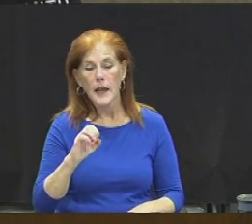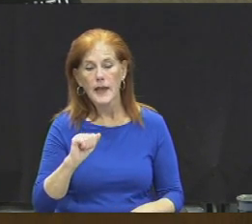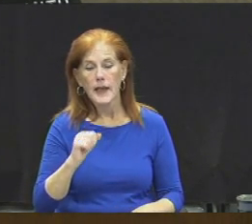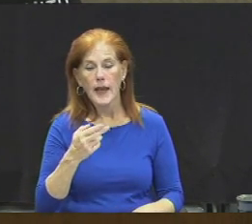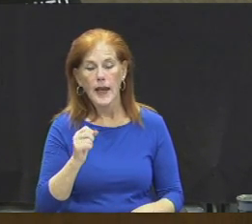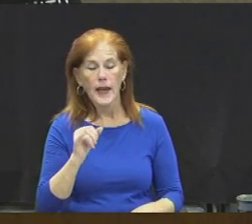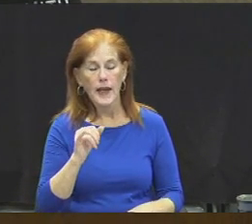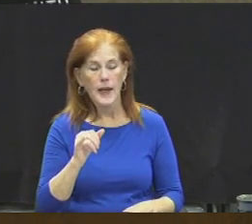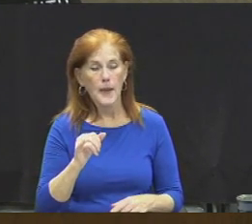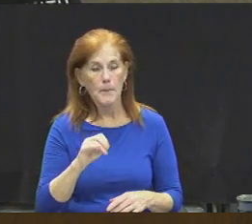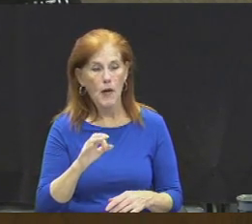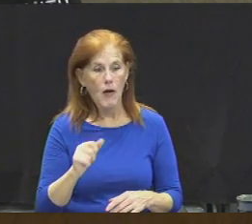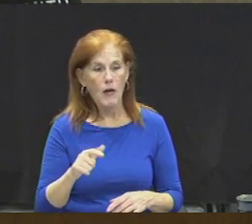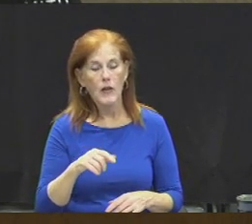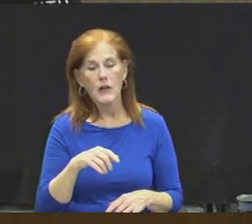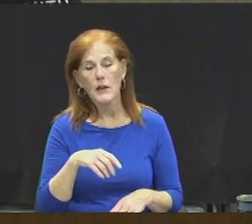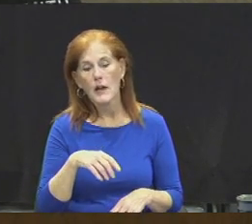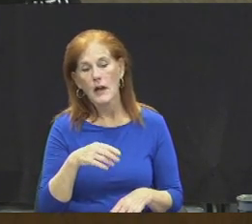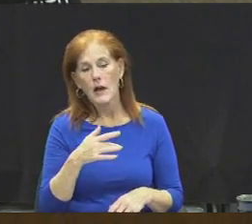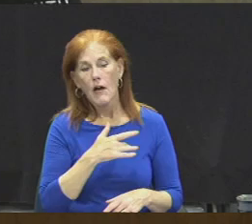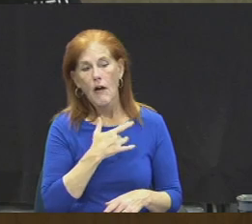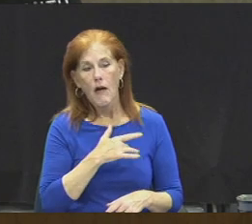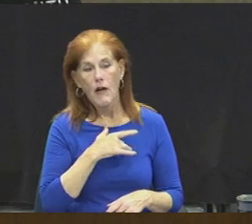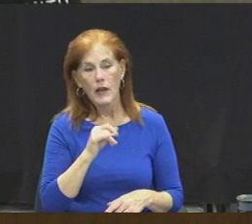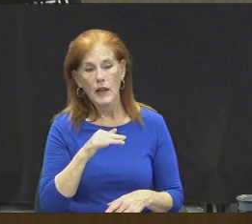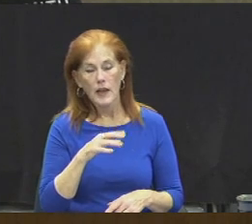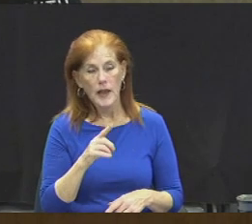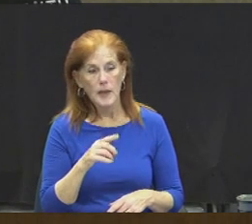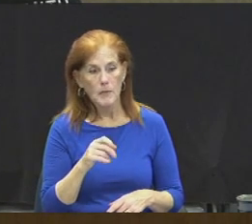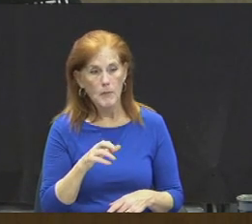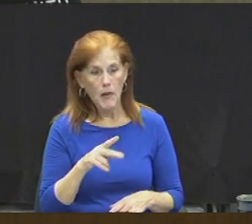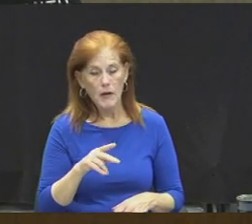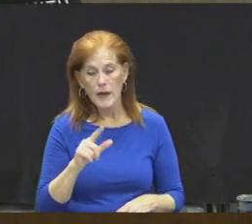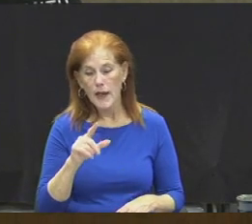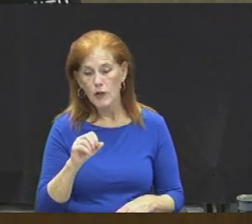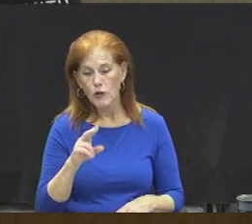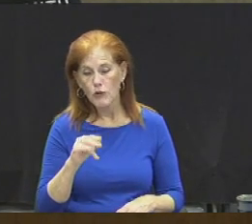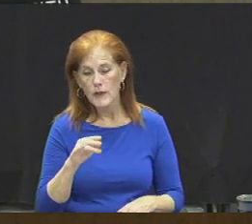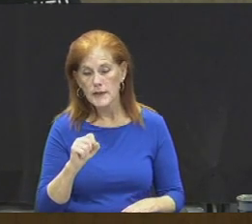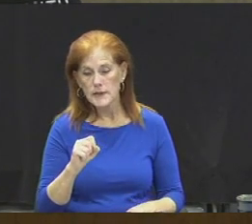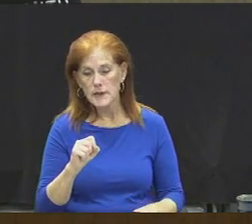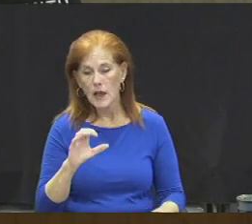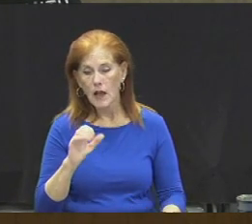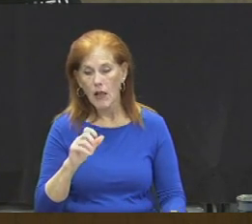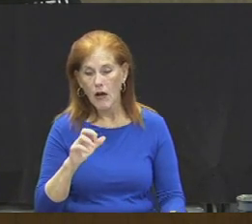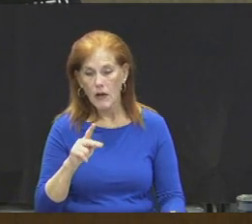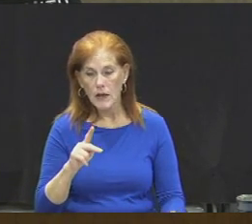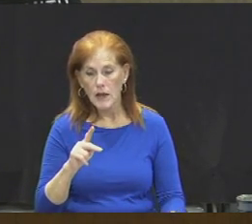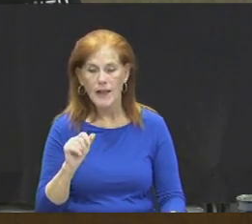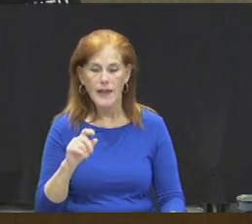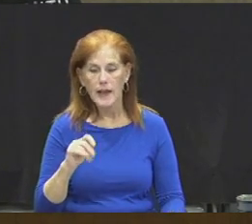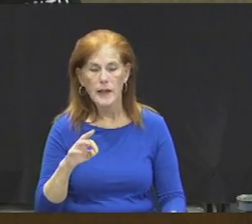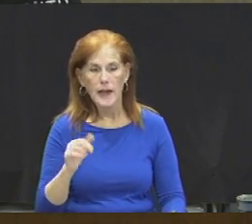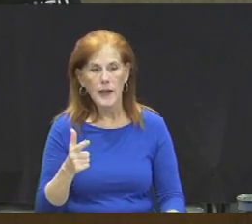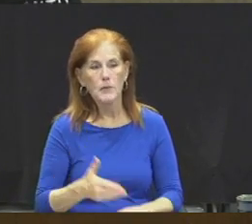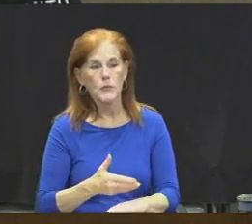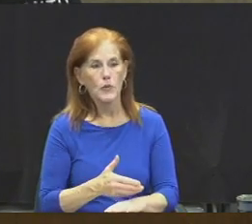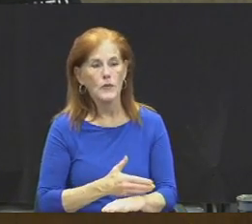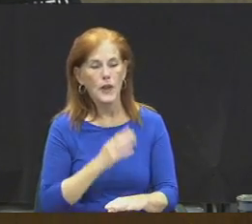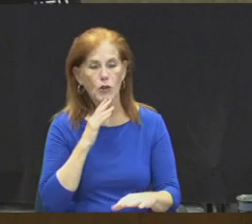the Heartland of America Park, and the Lewis and Clark Landing, basically the riverfront